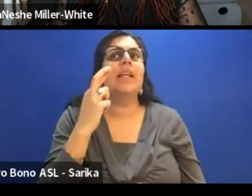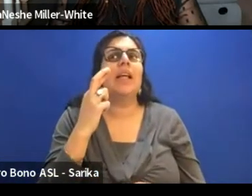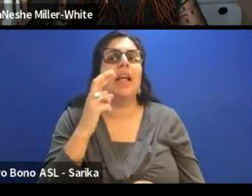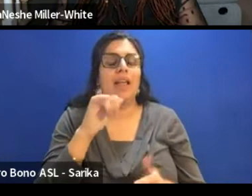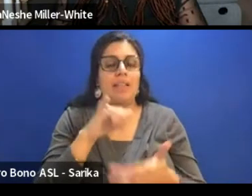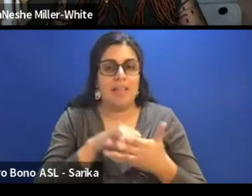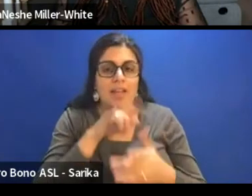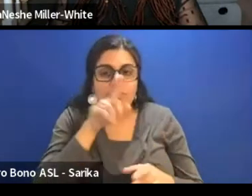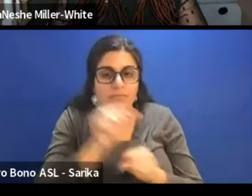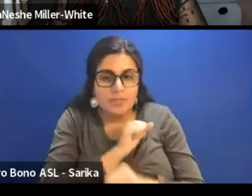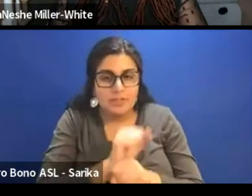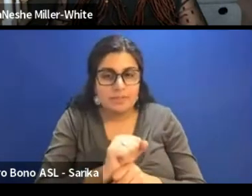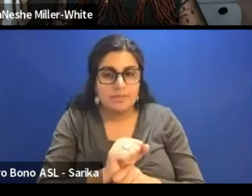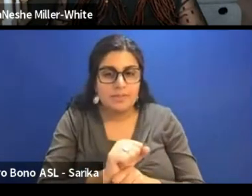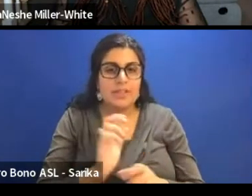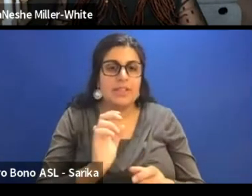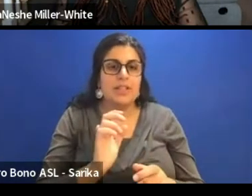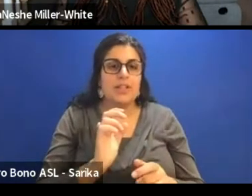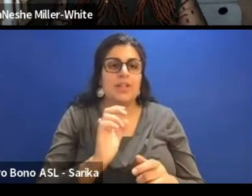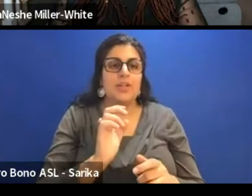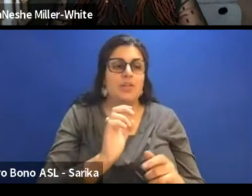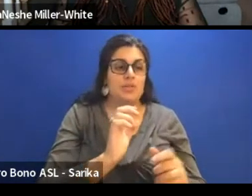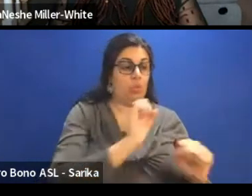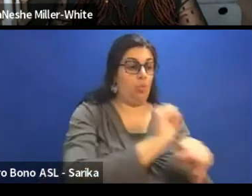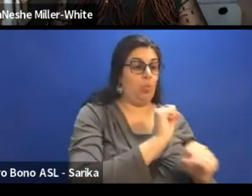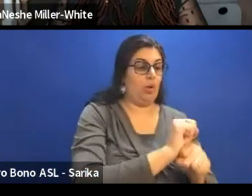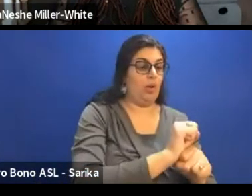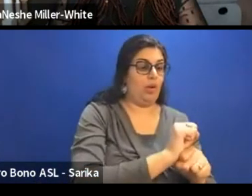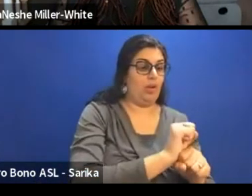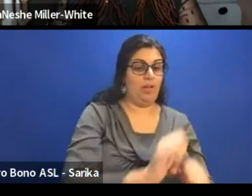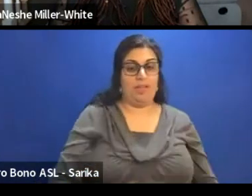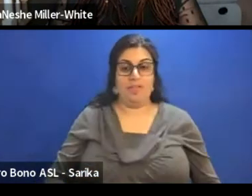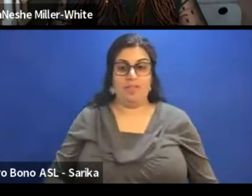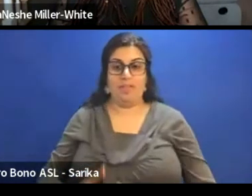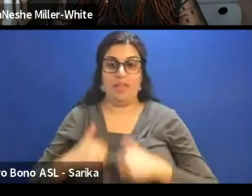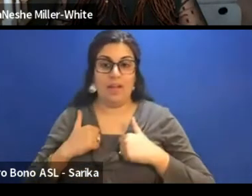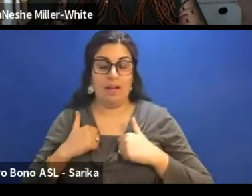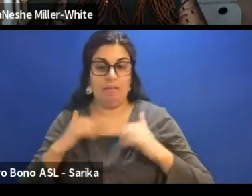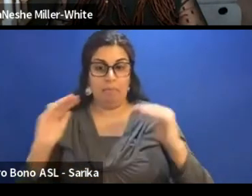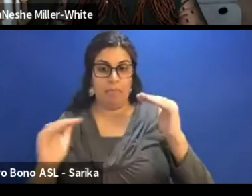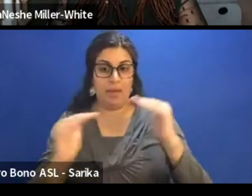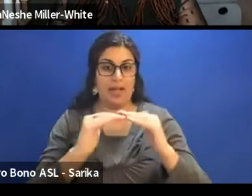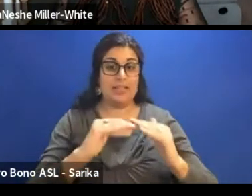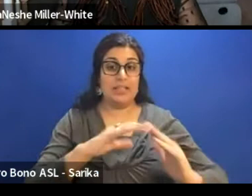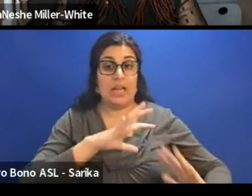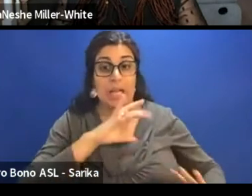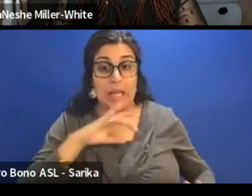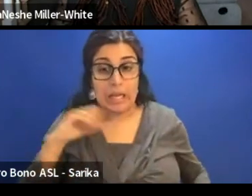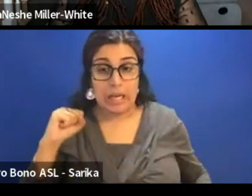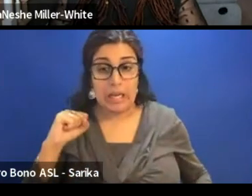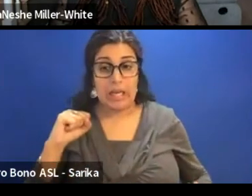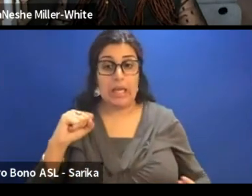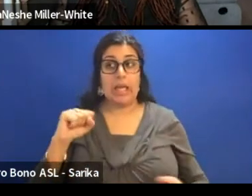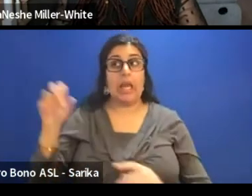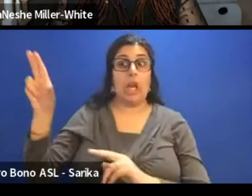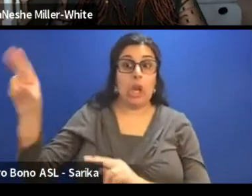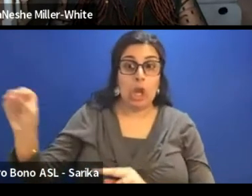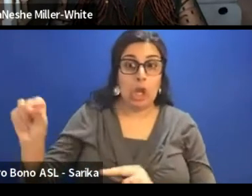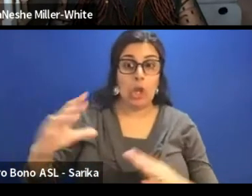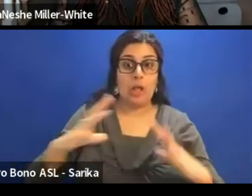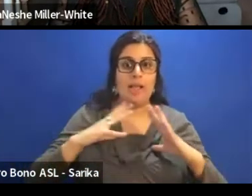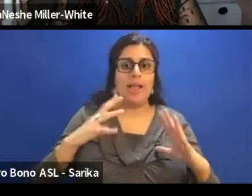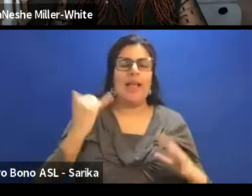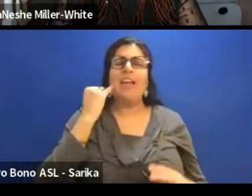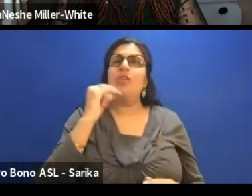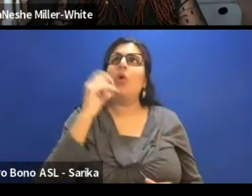So when it comes to work-life balance and preventing burnout and having boundaries and being able to say no and taking breaks, if you don't even realize